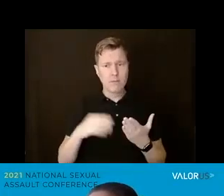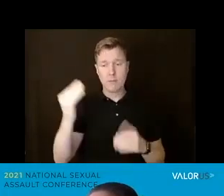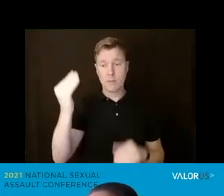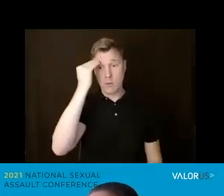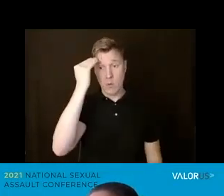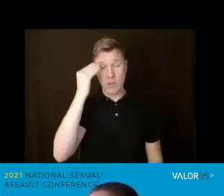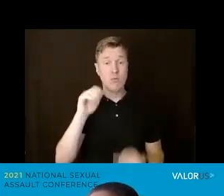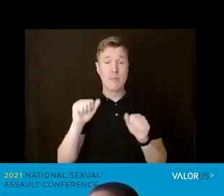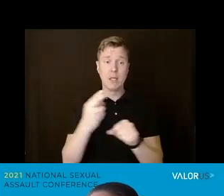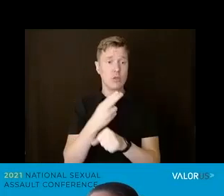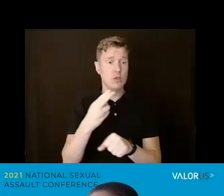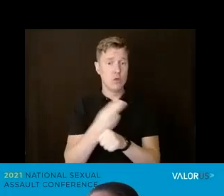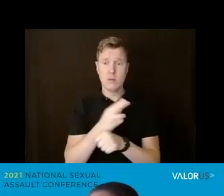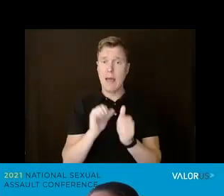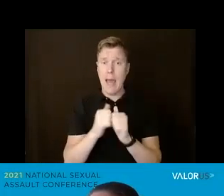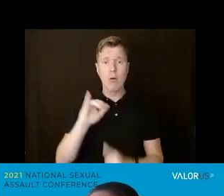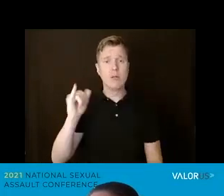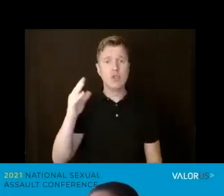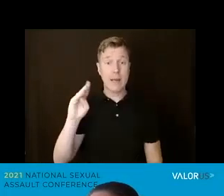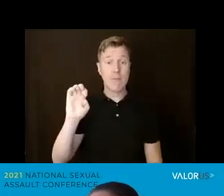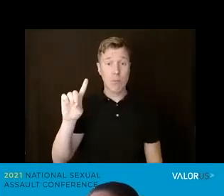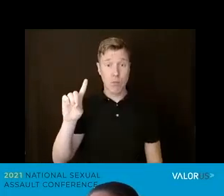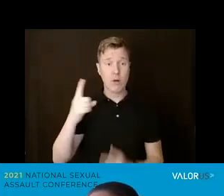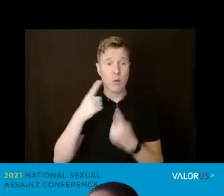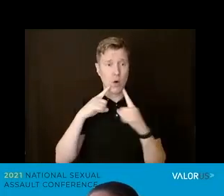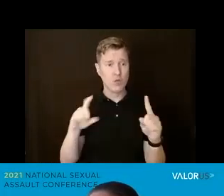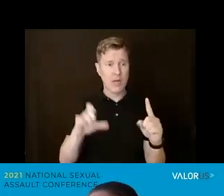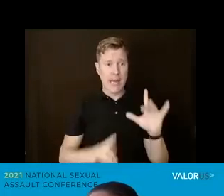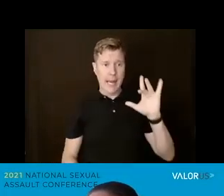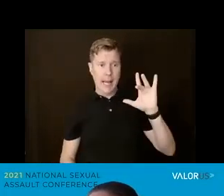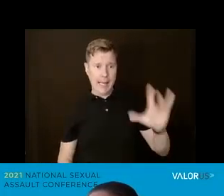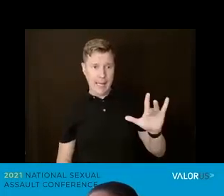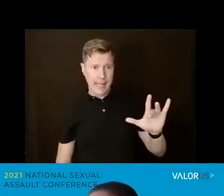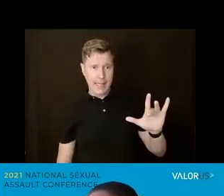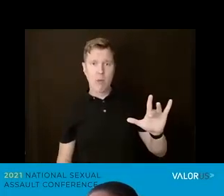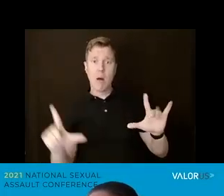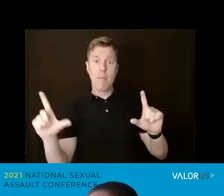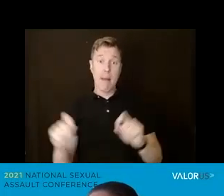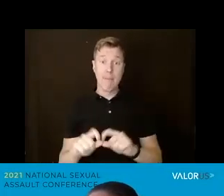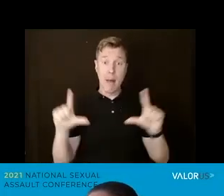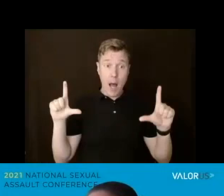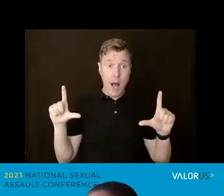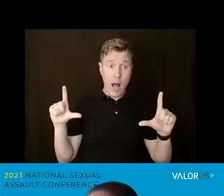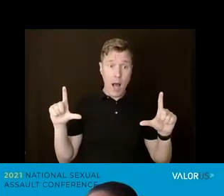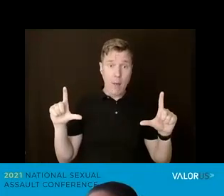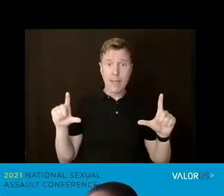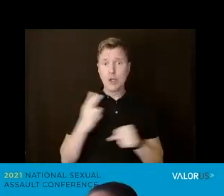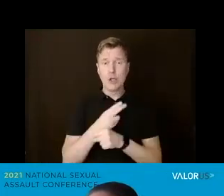you can use the way that Jamboard works. You can kind of click on, like, this, for example, will pop up, and you can use a